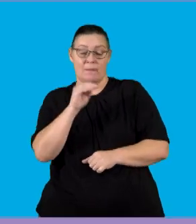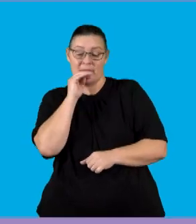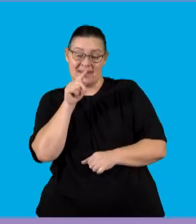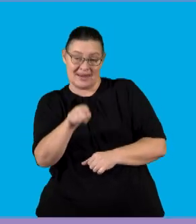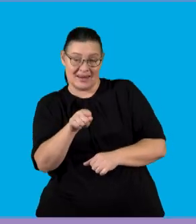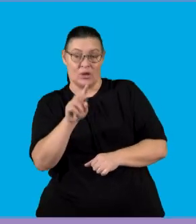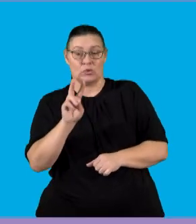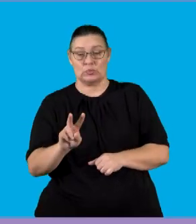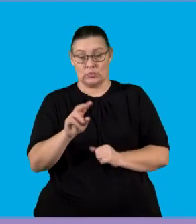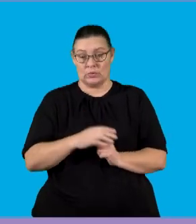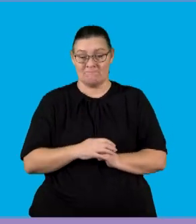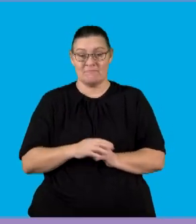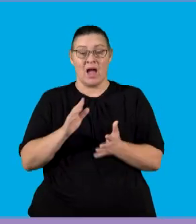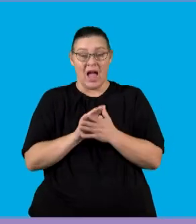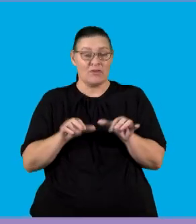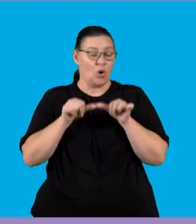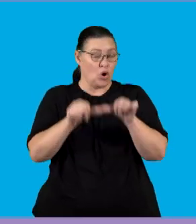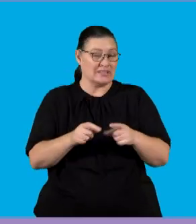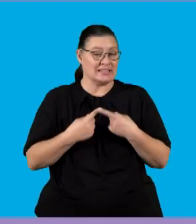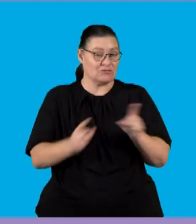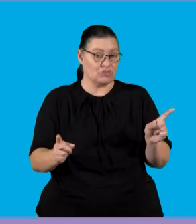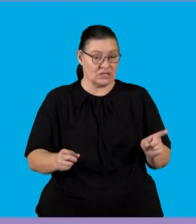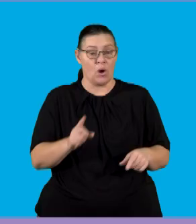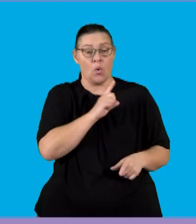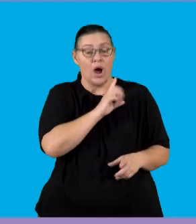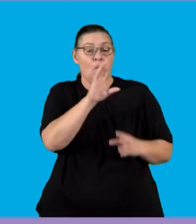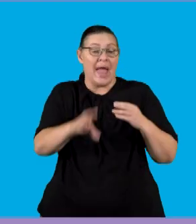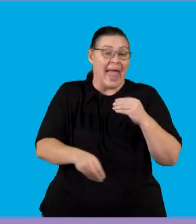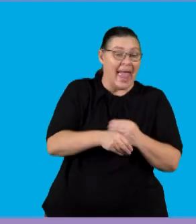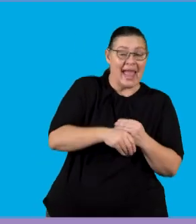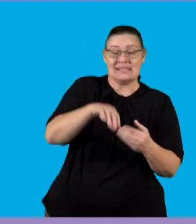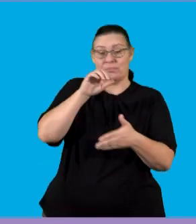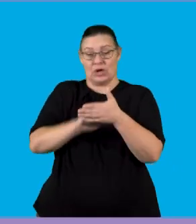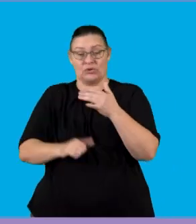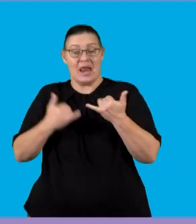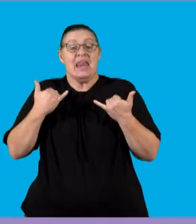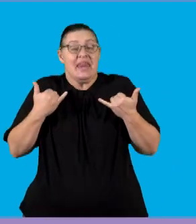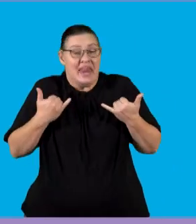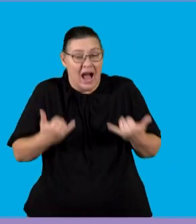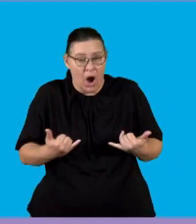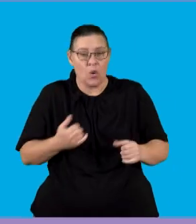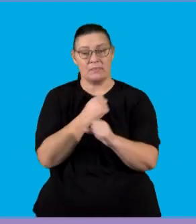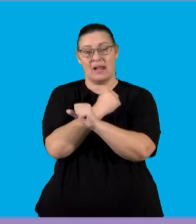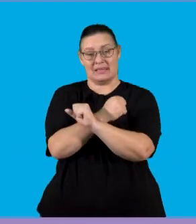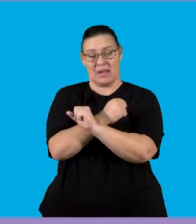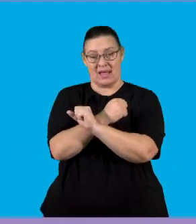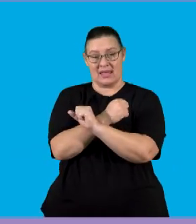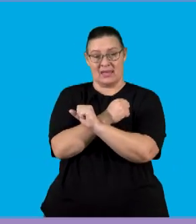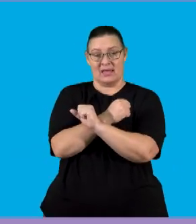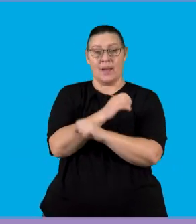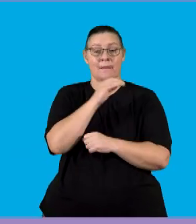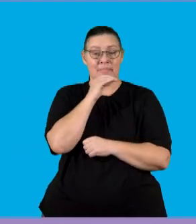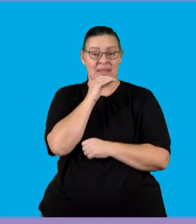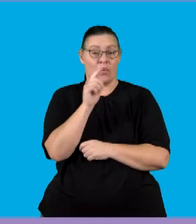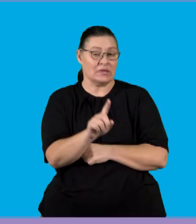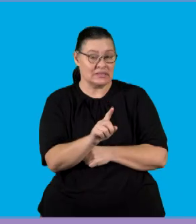that 2. Now remember, we were working with the constant difference because we were adding and subtracting, but now we are